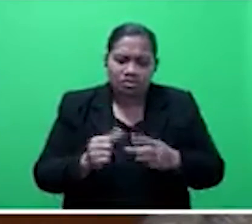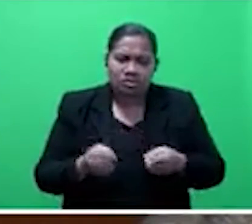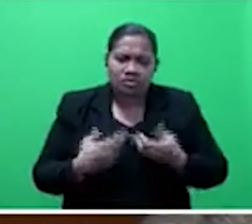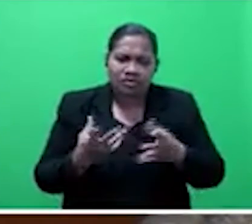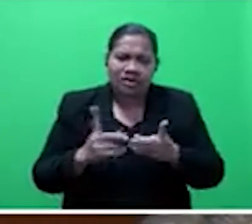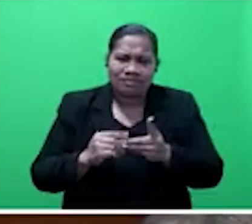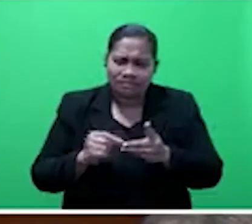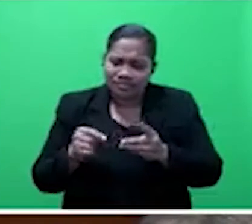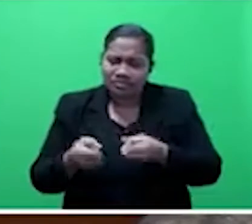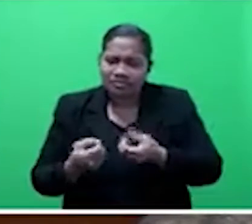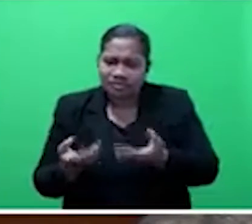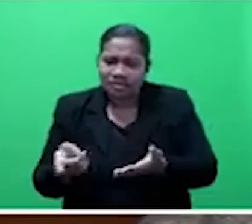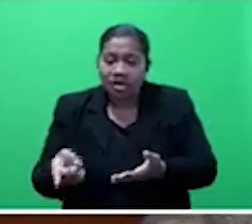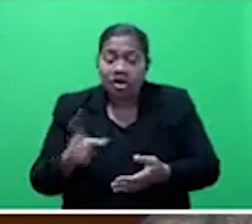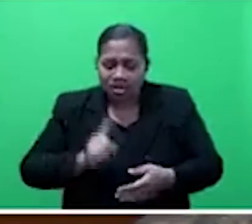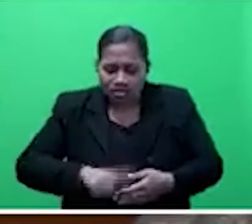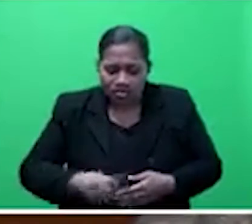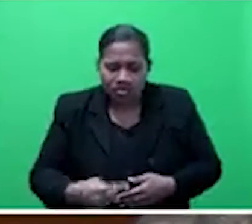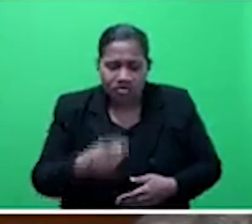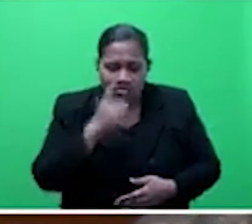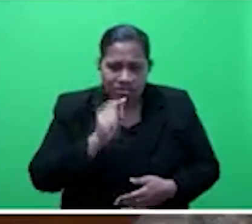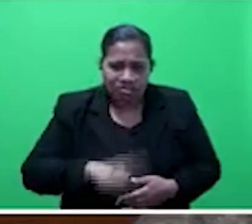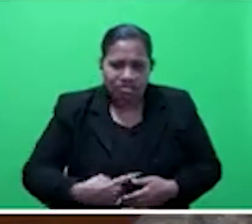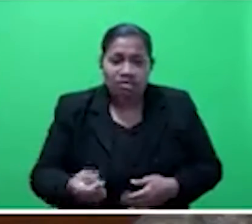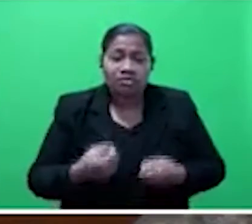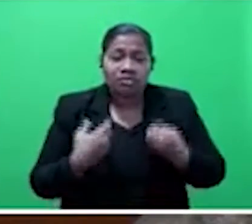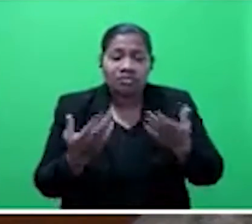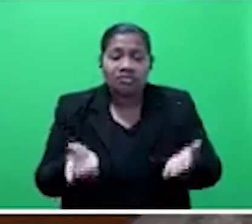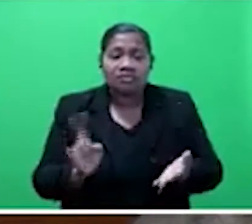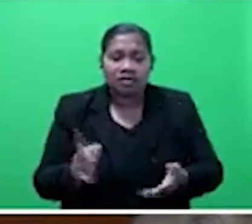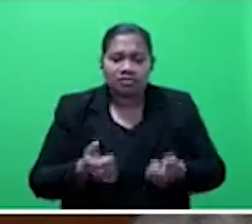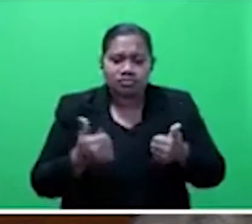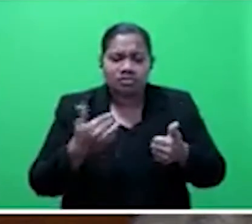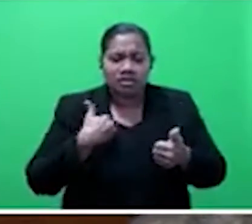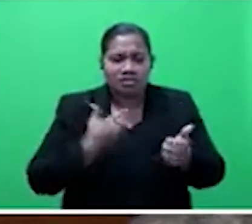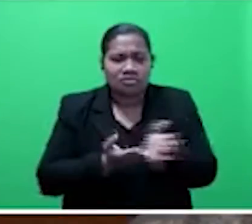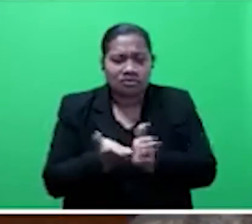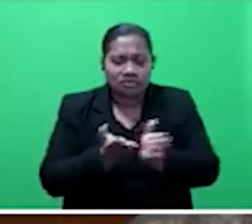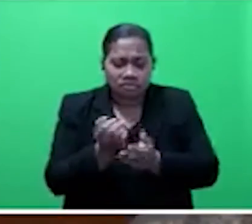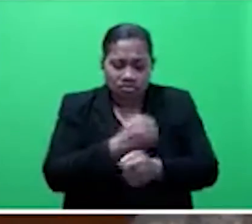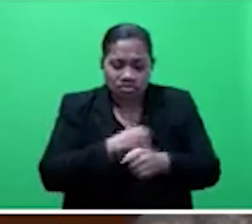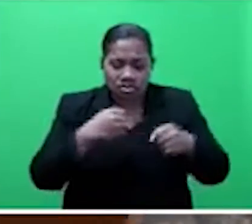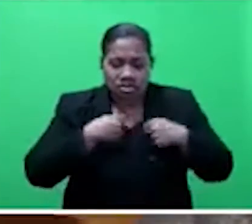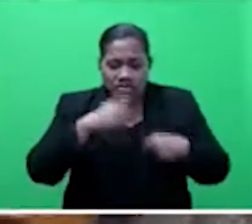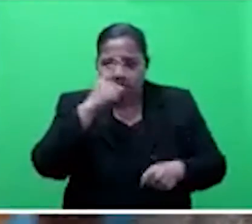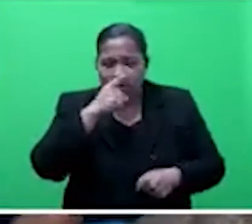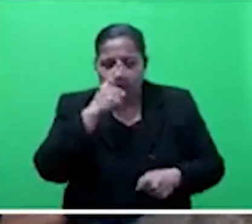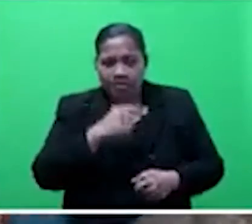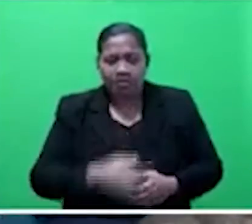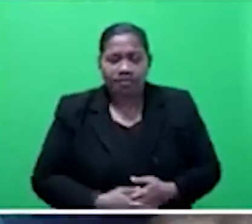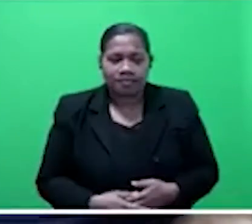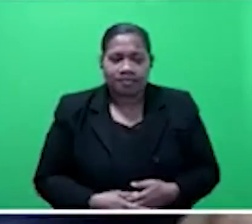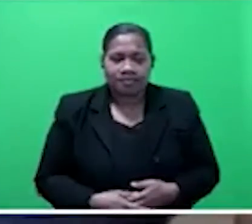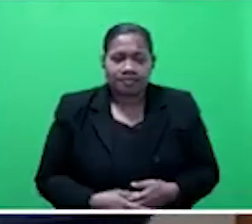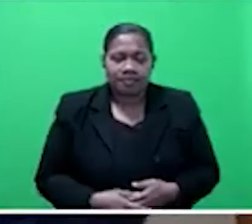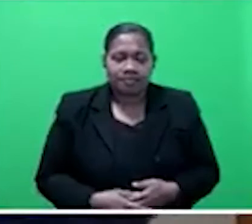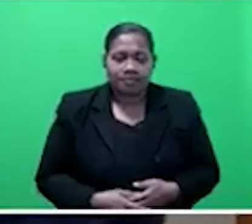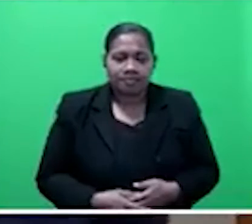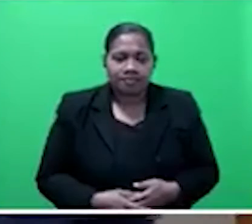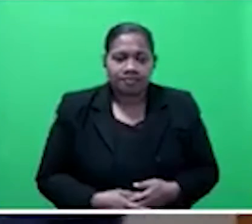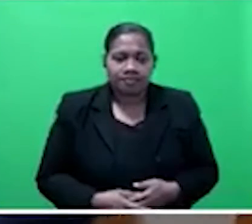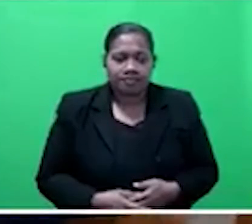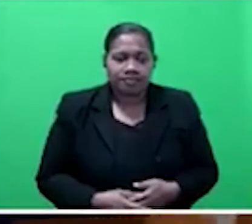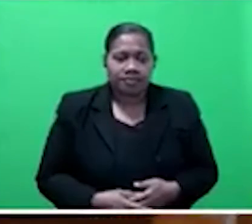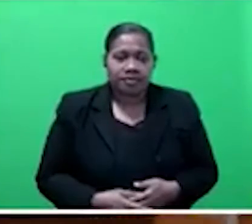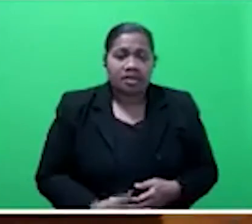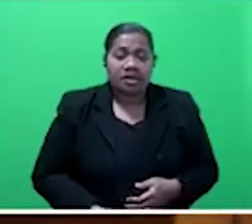deliver quality health service to our people. Government's move in providing for a transport allowance for public health